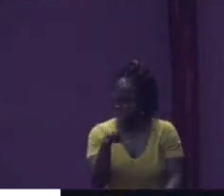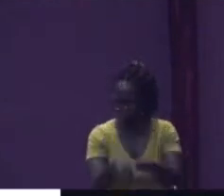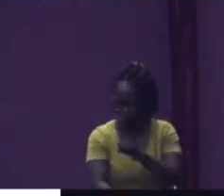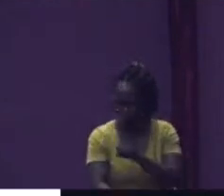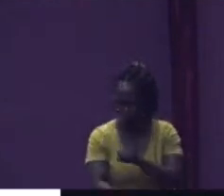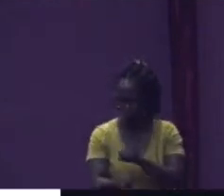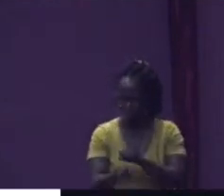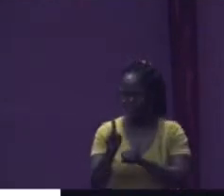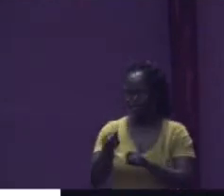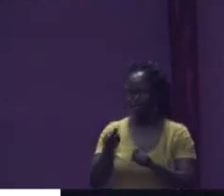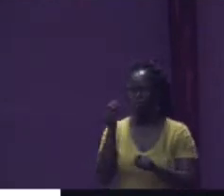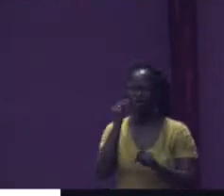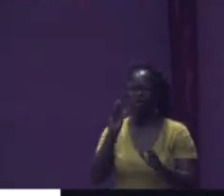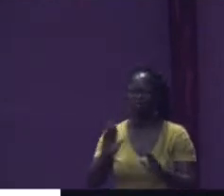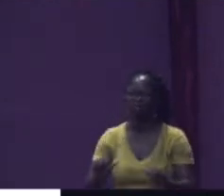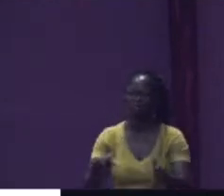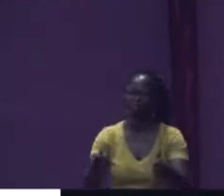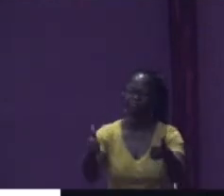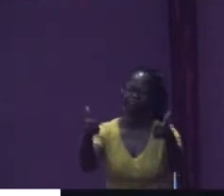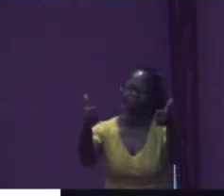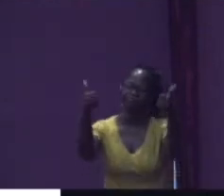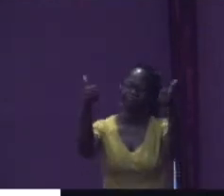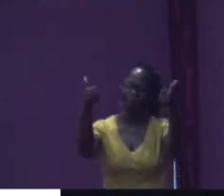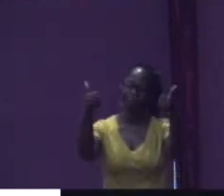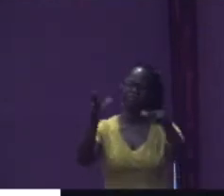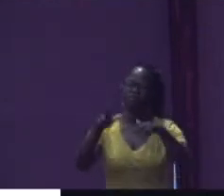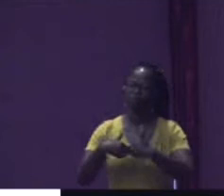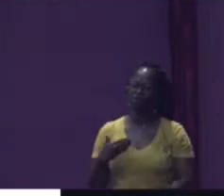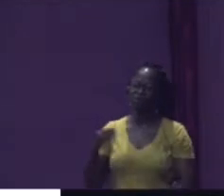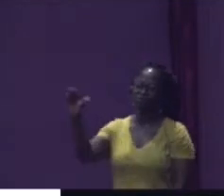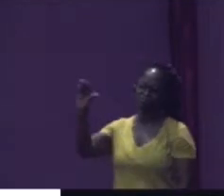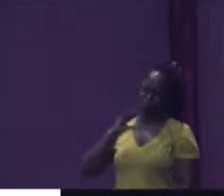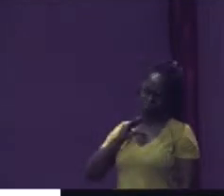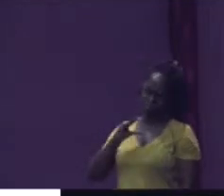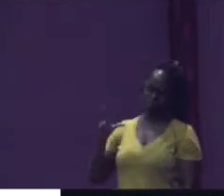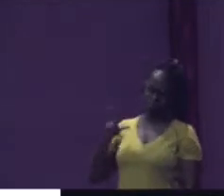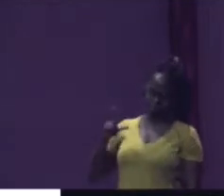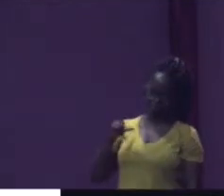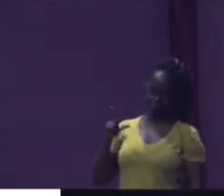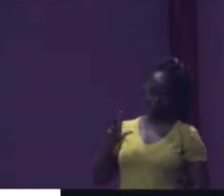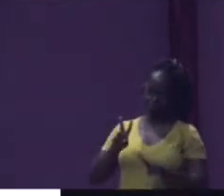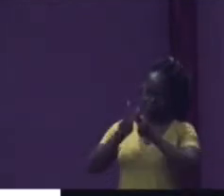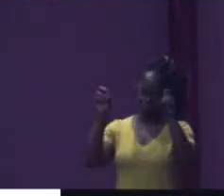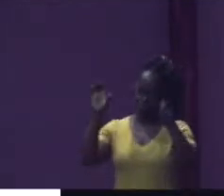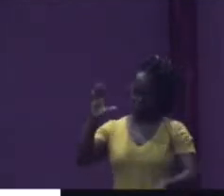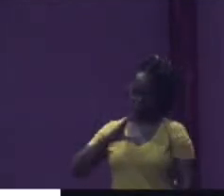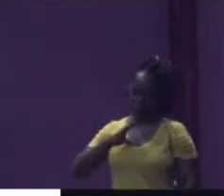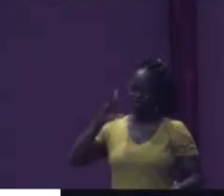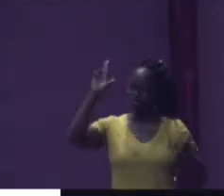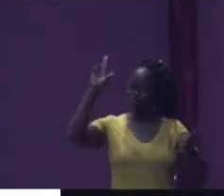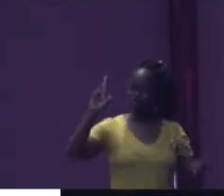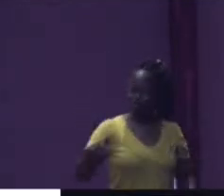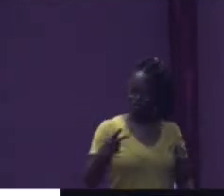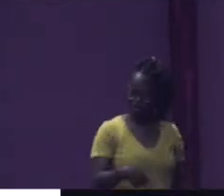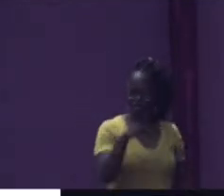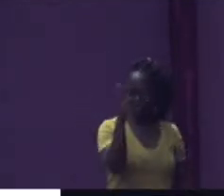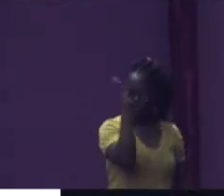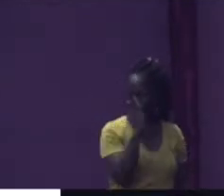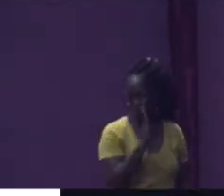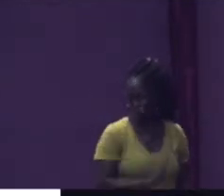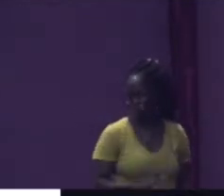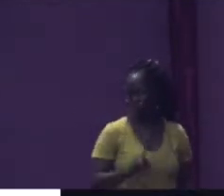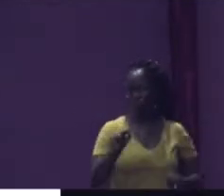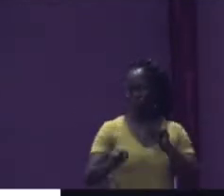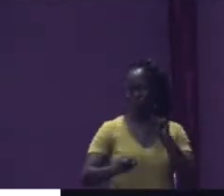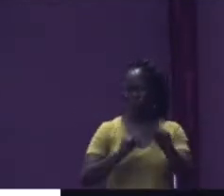a cesarean. So in contrast to here, people are very